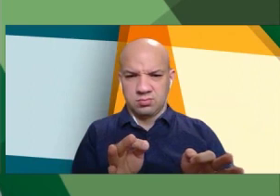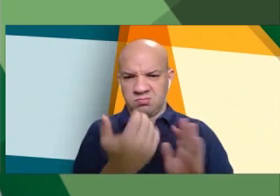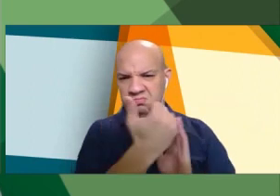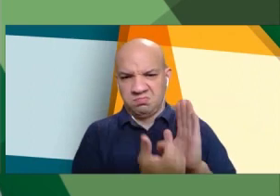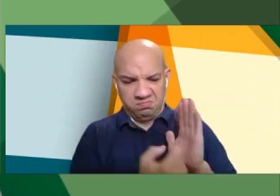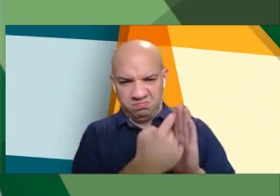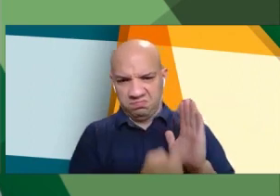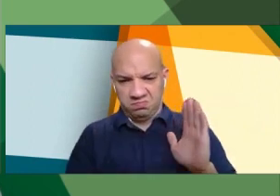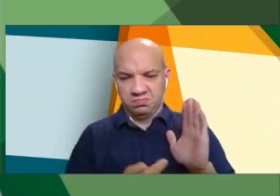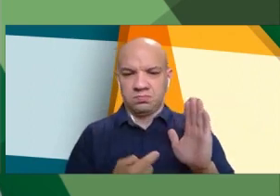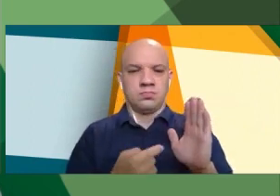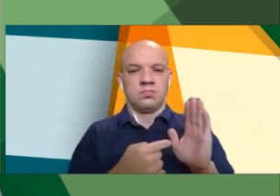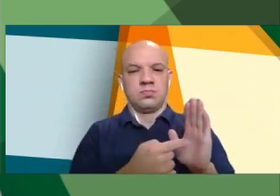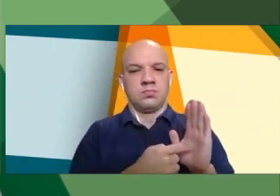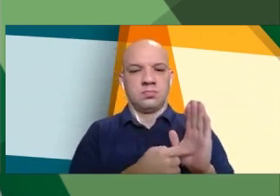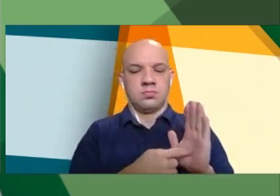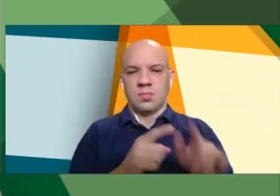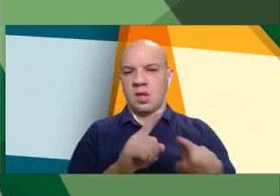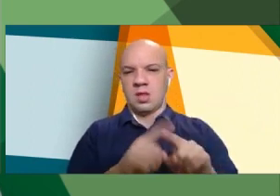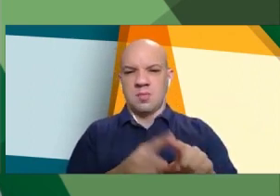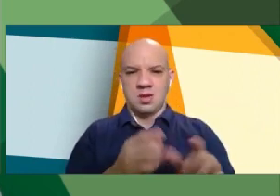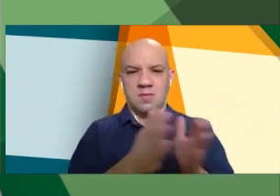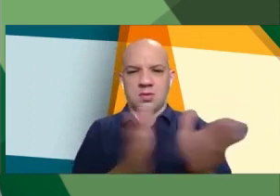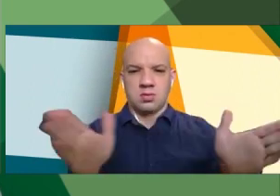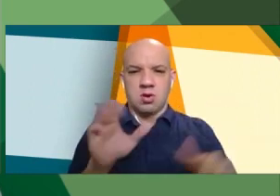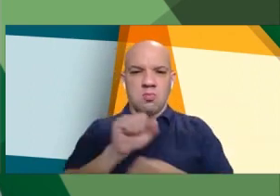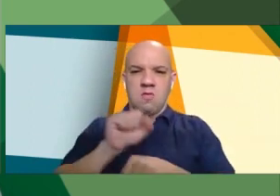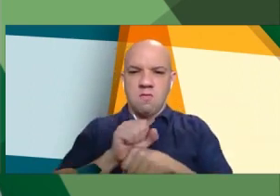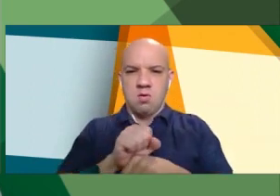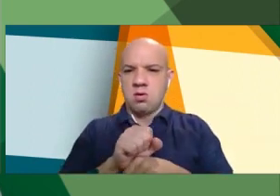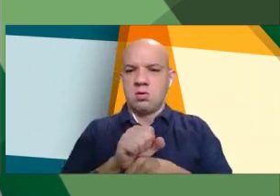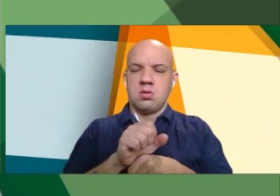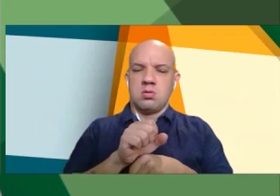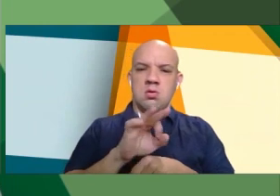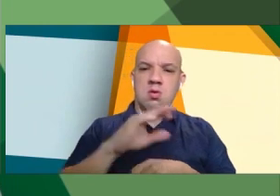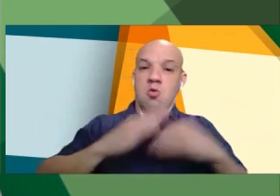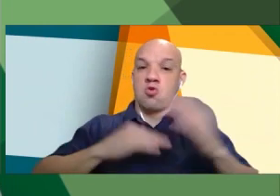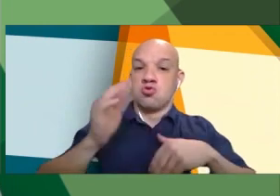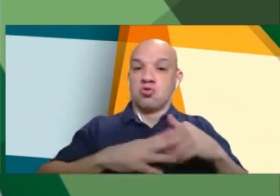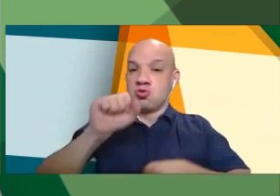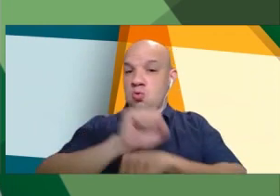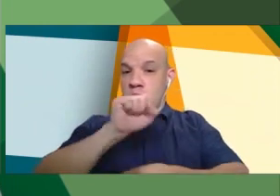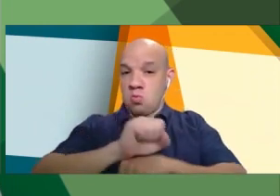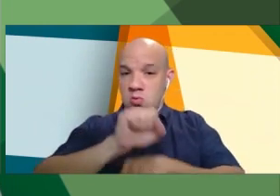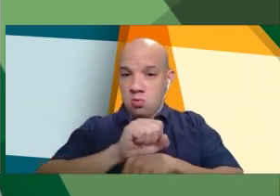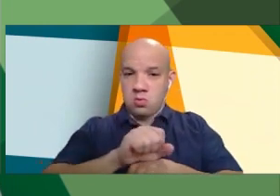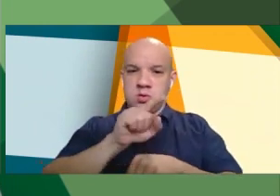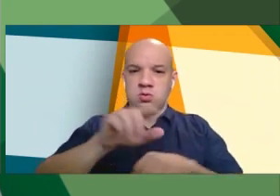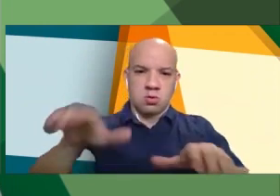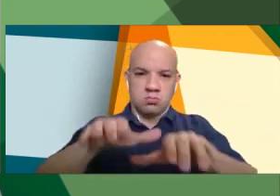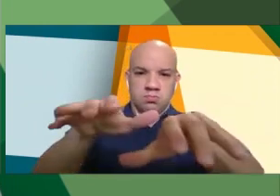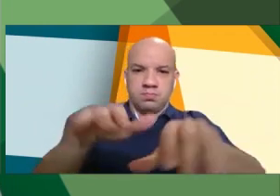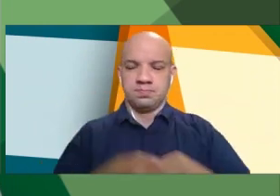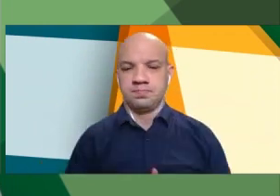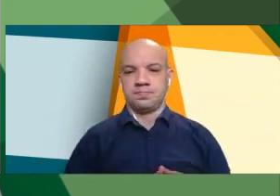depending on the kind of scope of work or kind of construction work that you are making. And